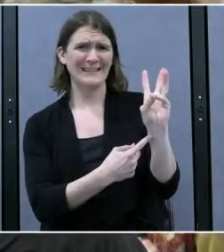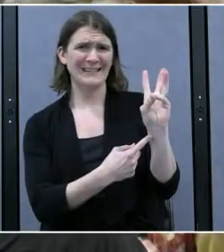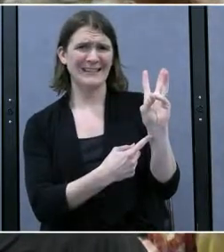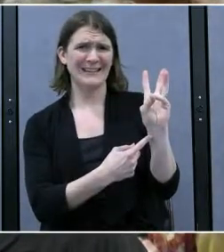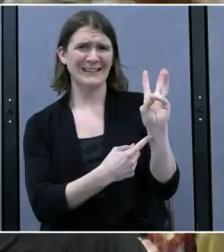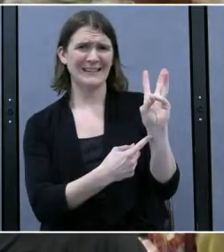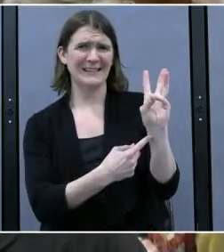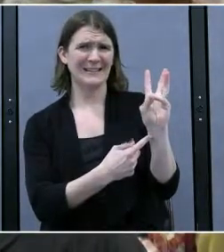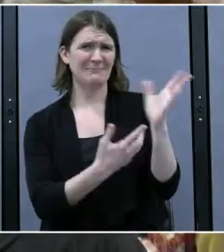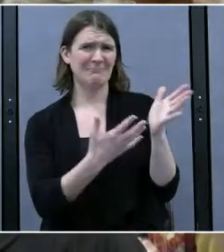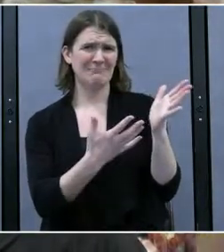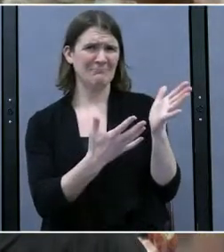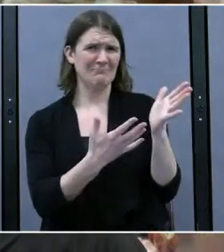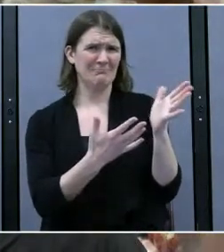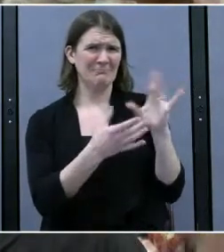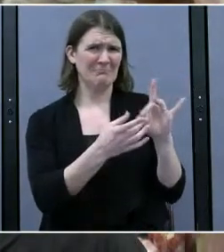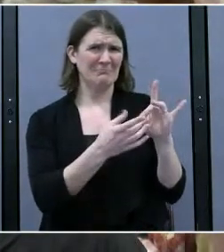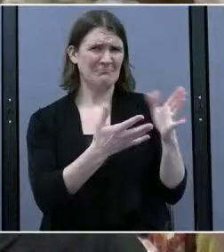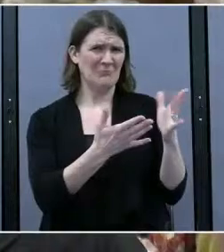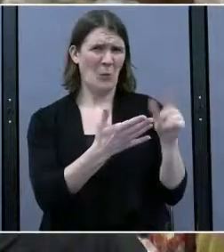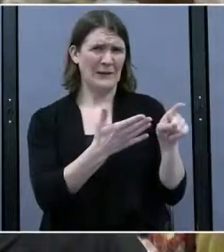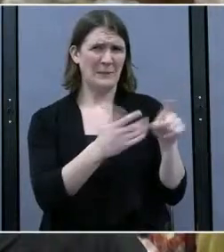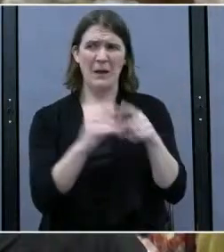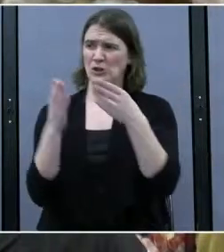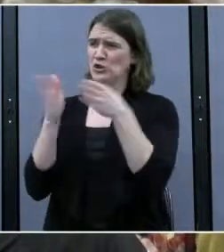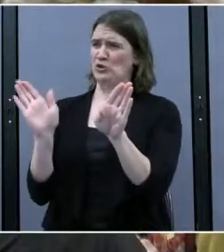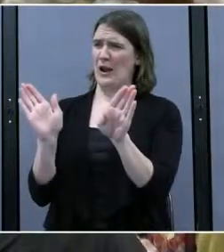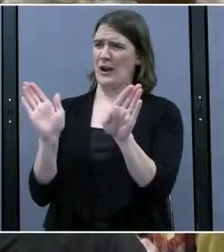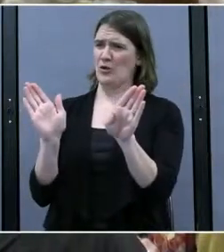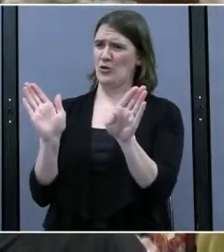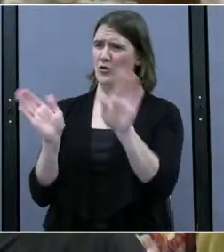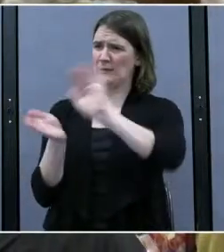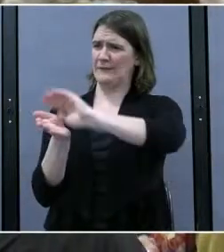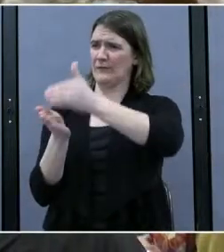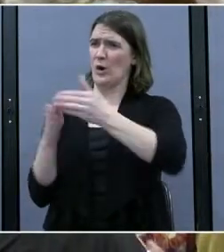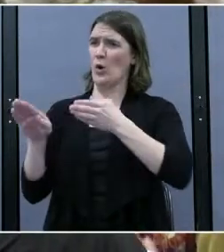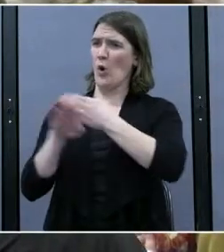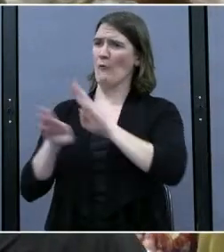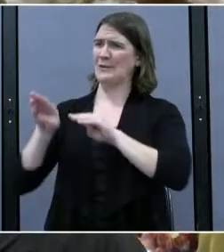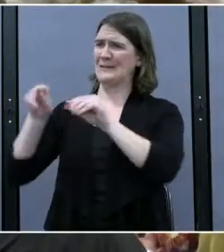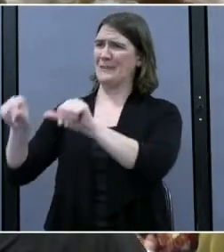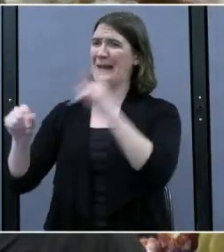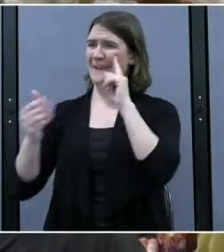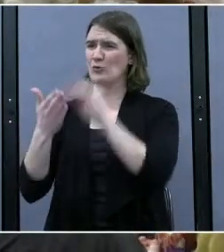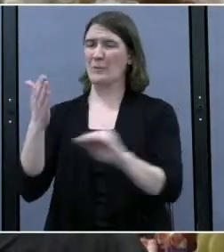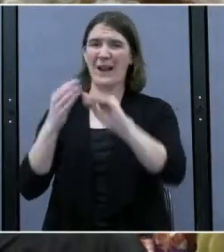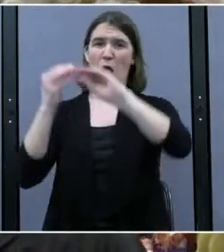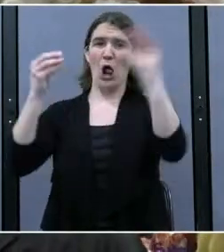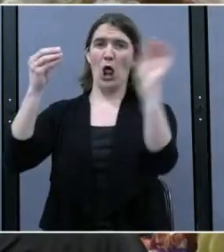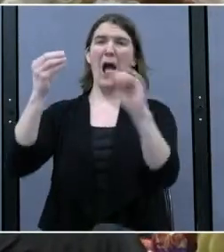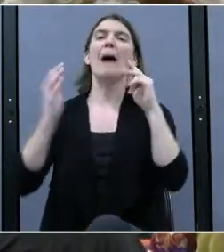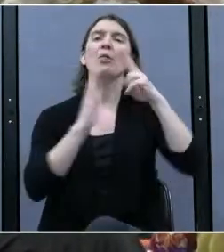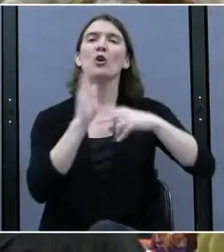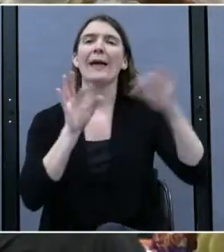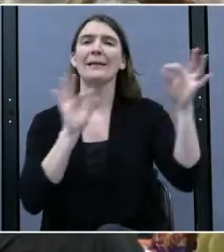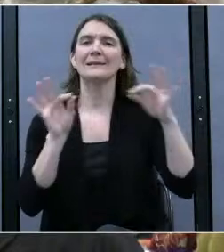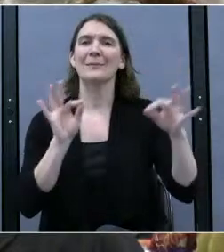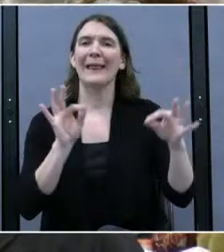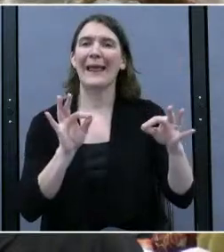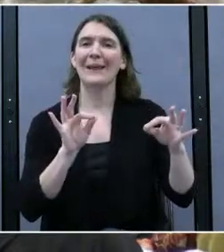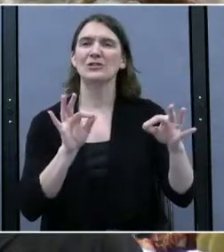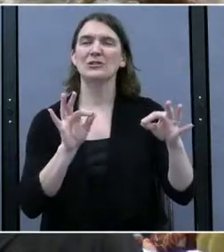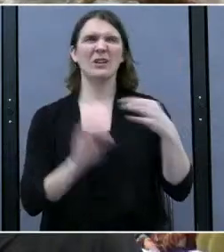needs of the town. However, if general fund over expenditures are repeated, it goes into that, you know, then